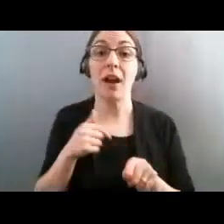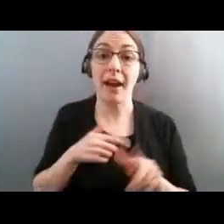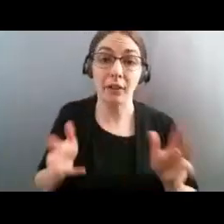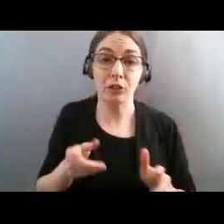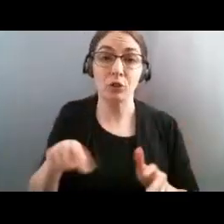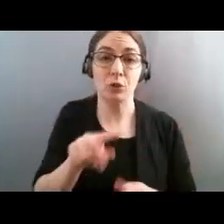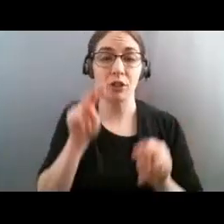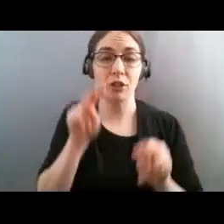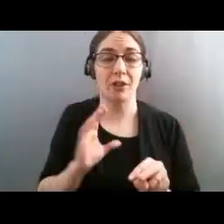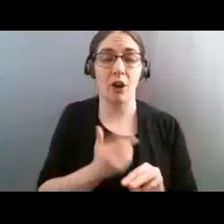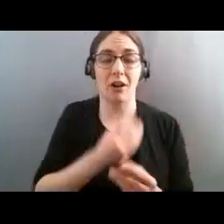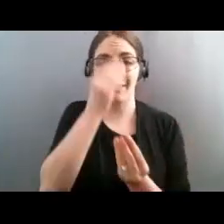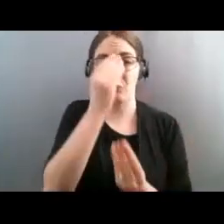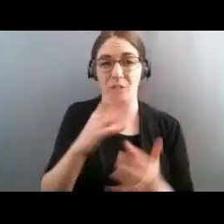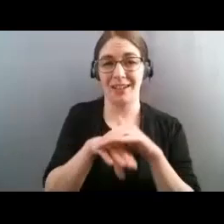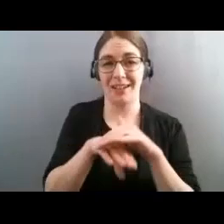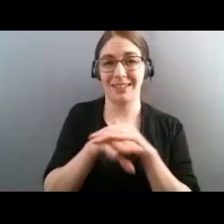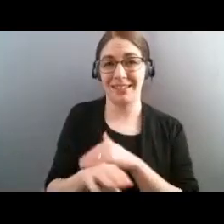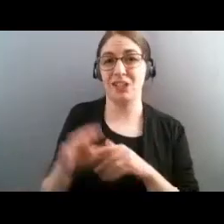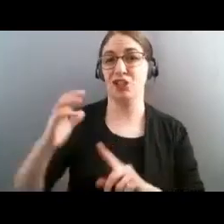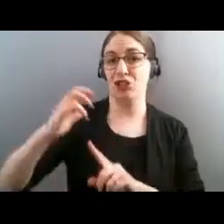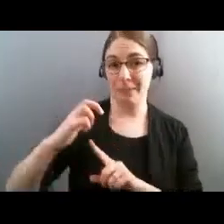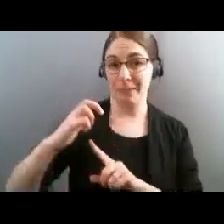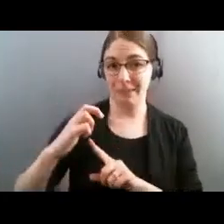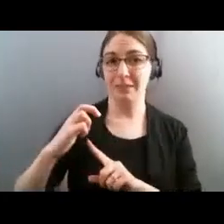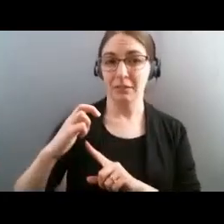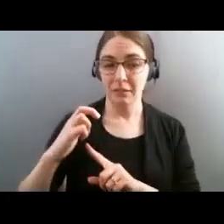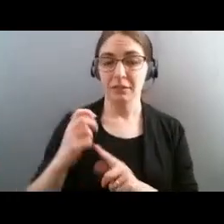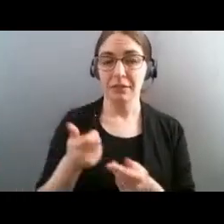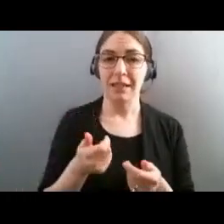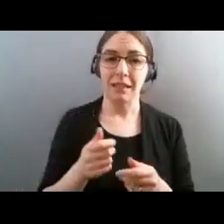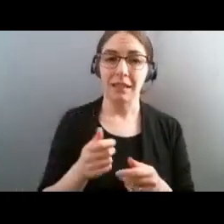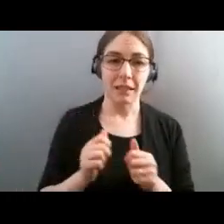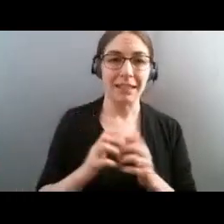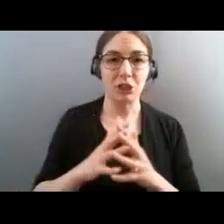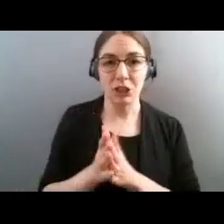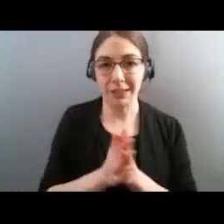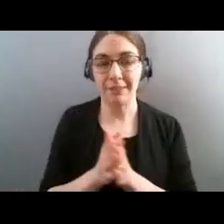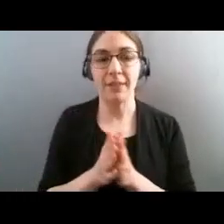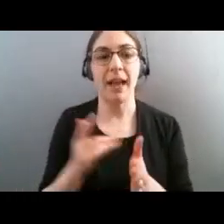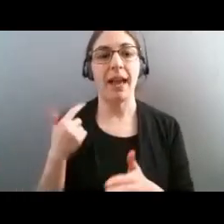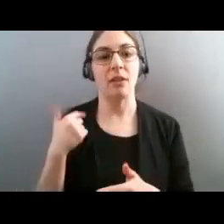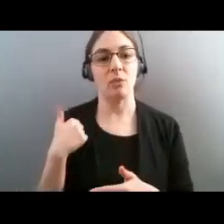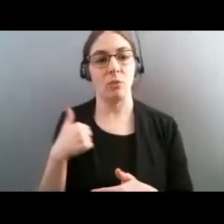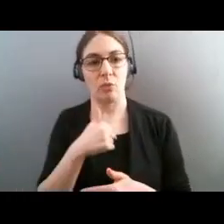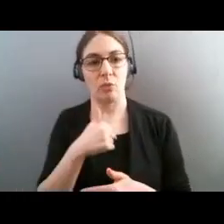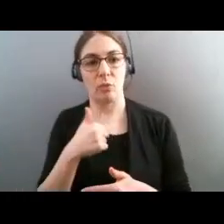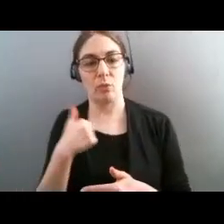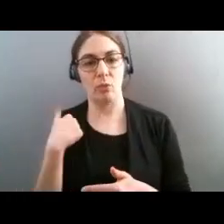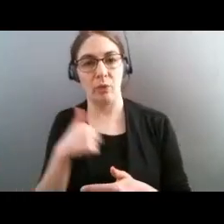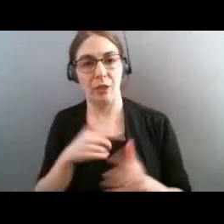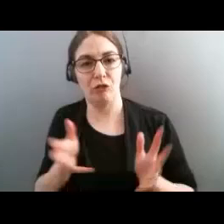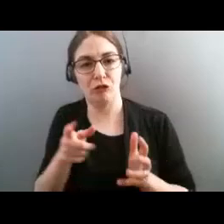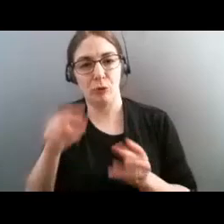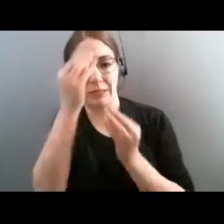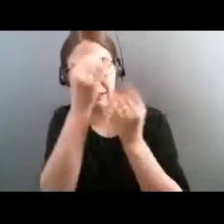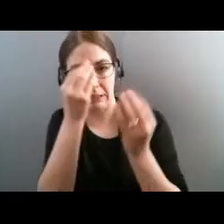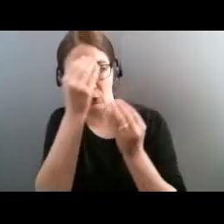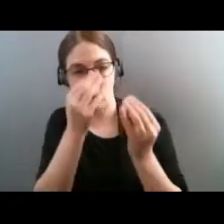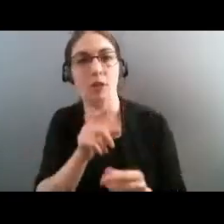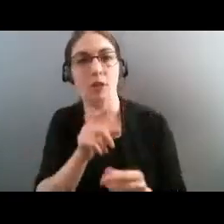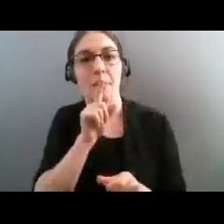Initiative and consider pledging your organization to be an information access champion, where you are making a